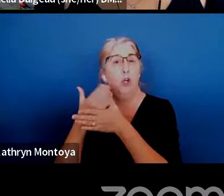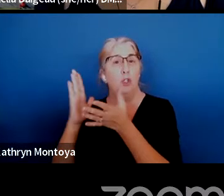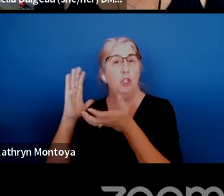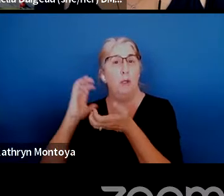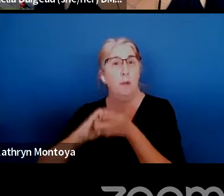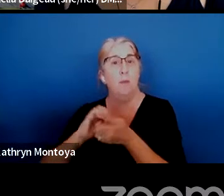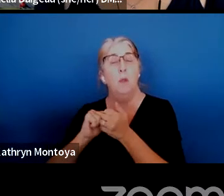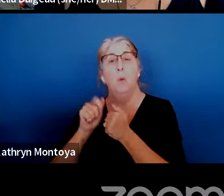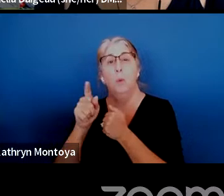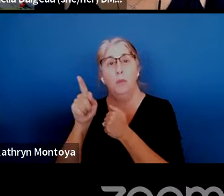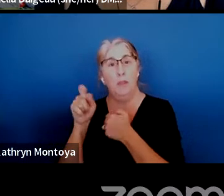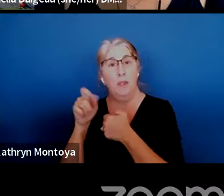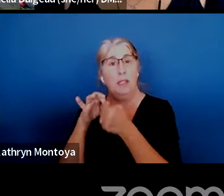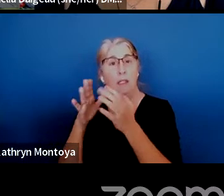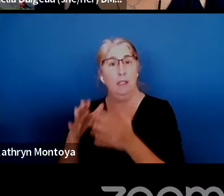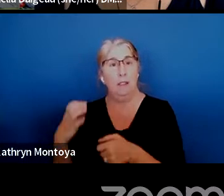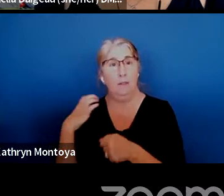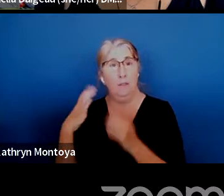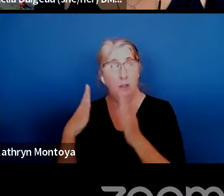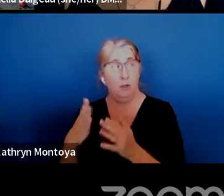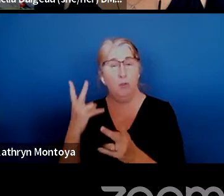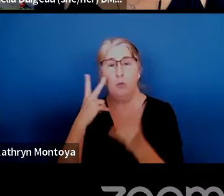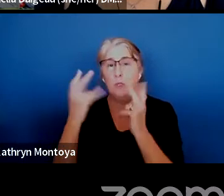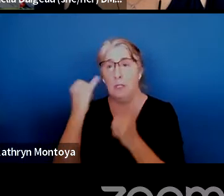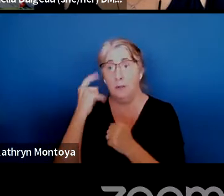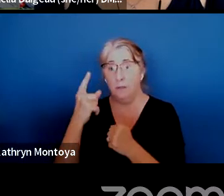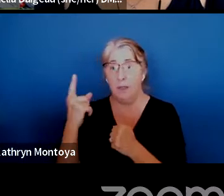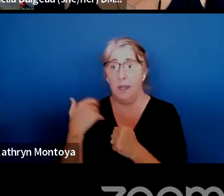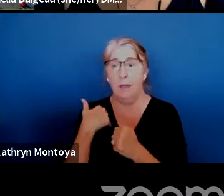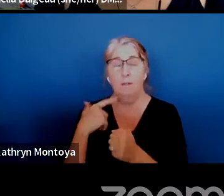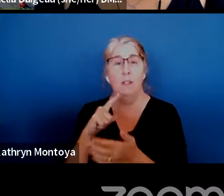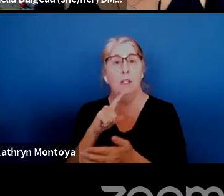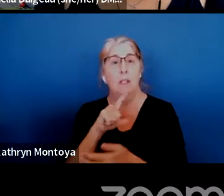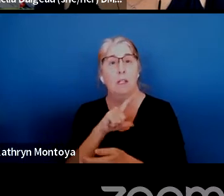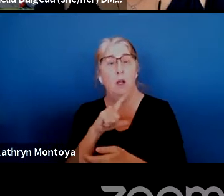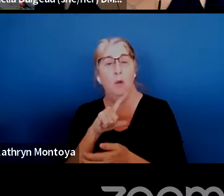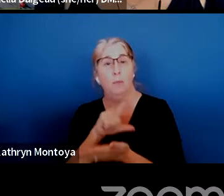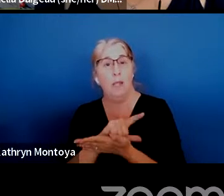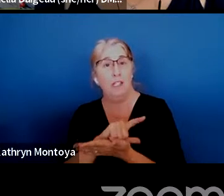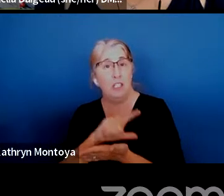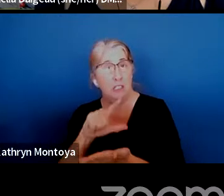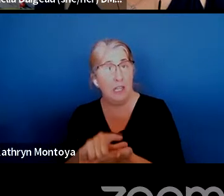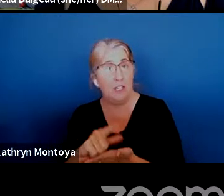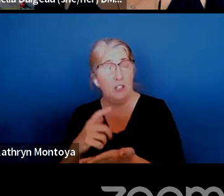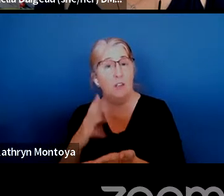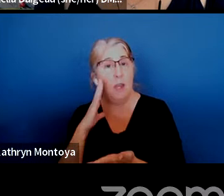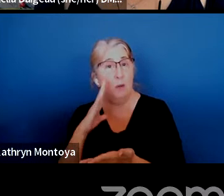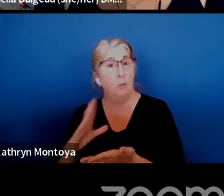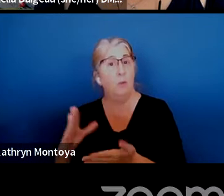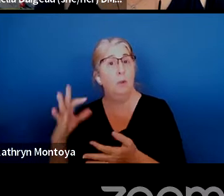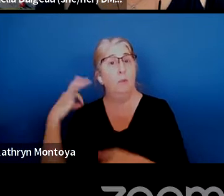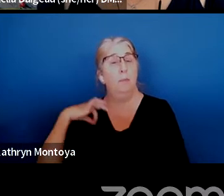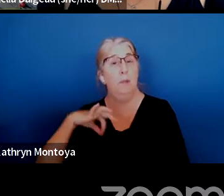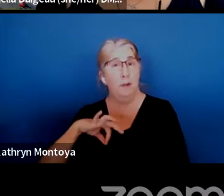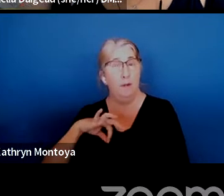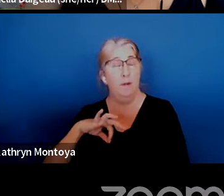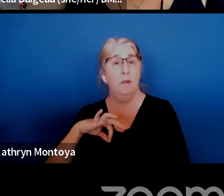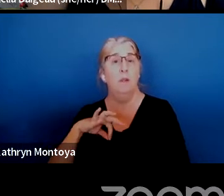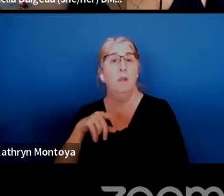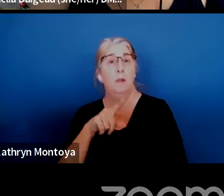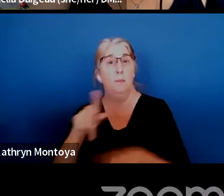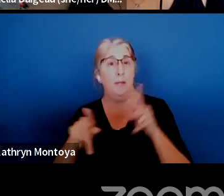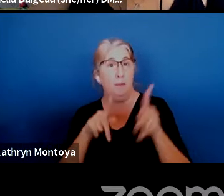officials, such as if they have legislation that's advantageous to people